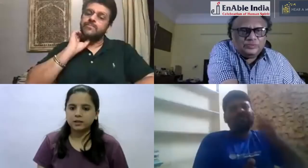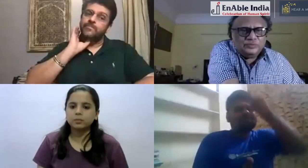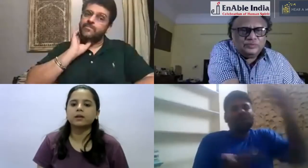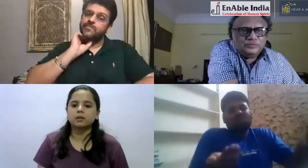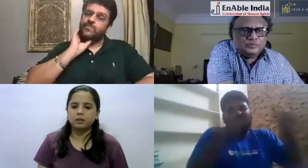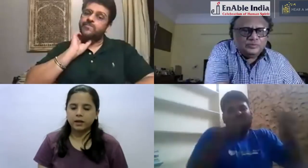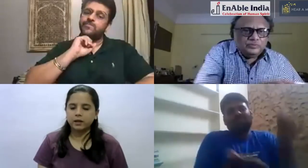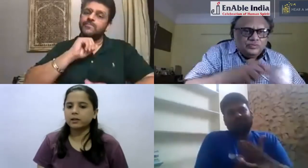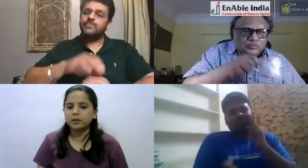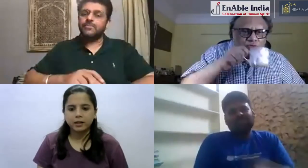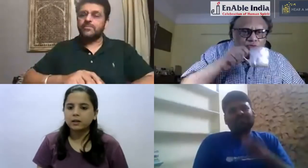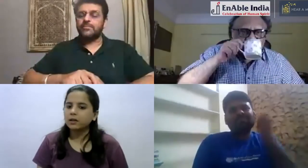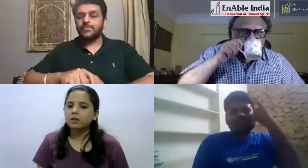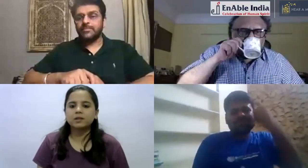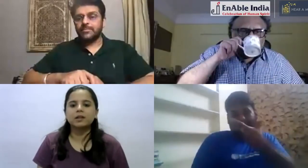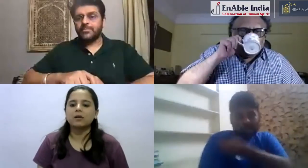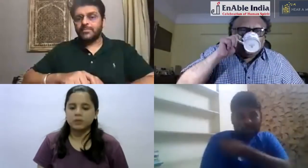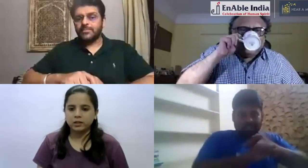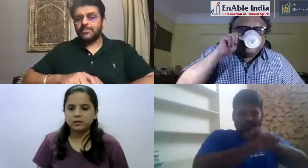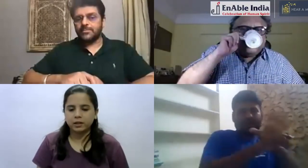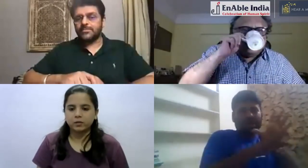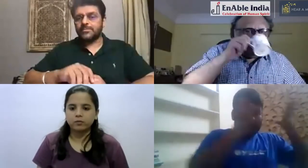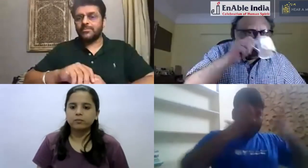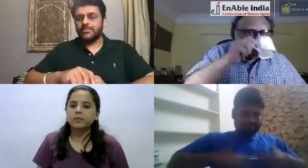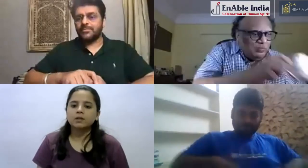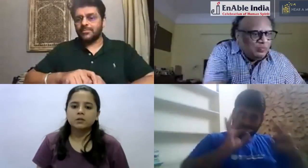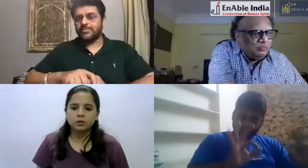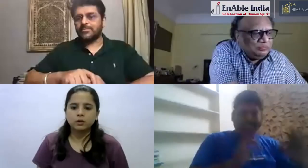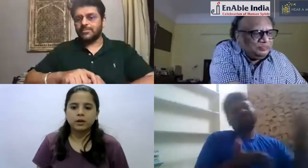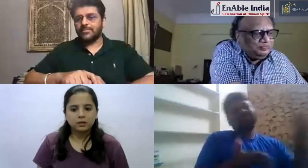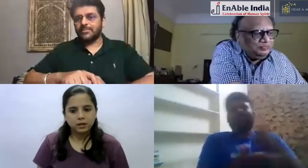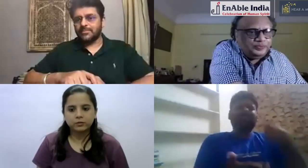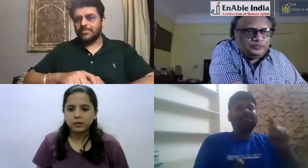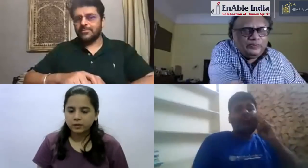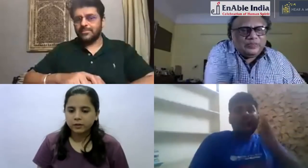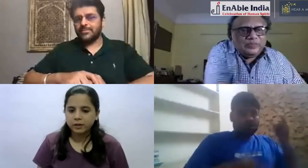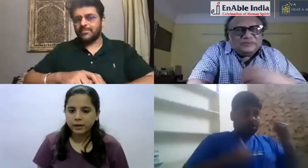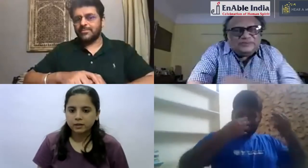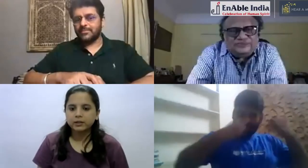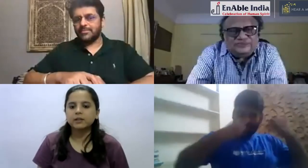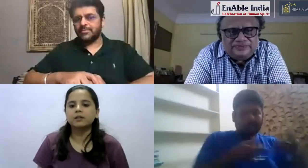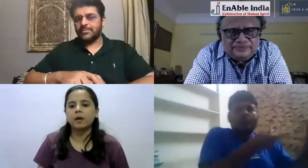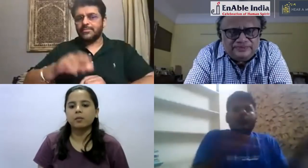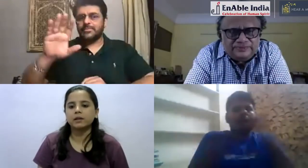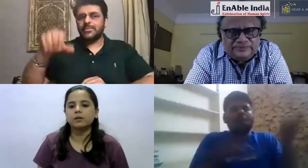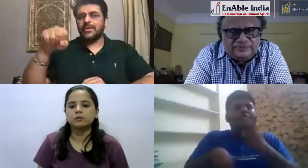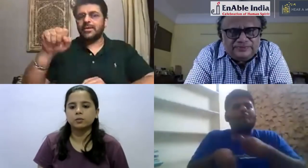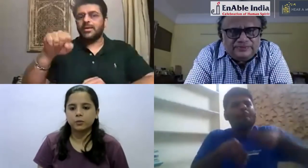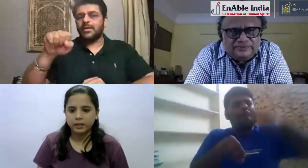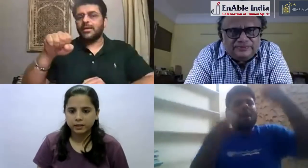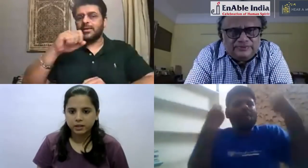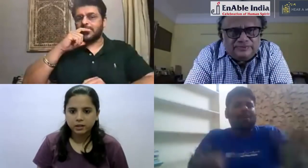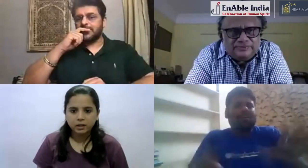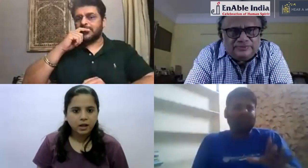these days. But here in India, we still have the second wave. So if they will feel better, then their family can also